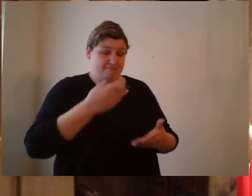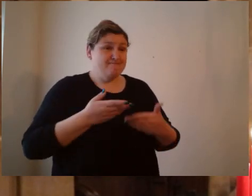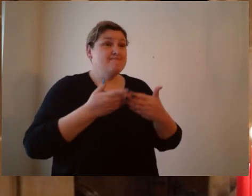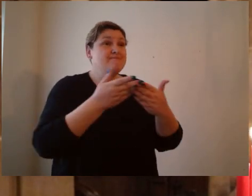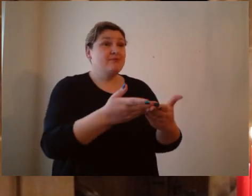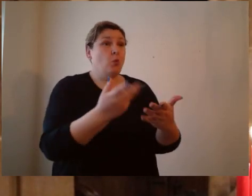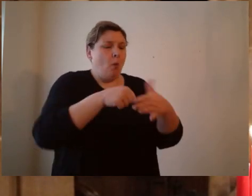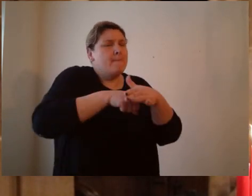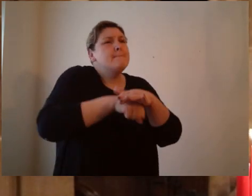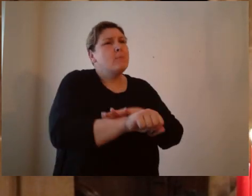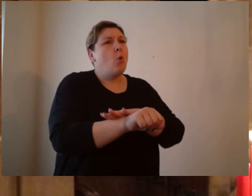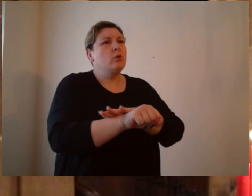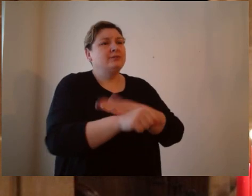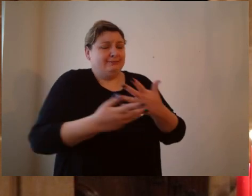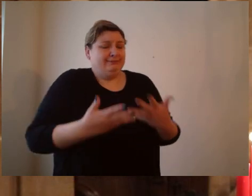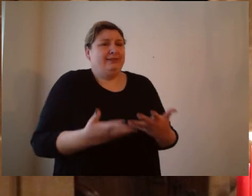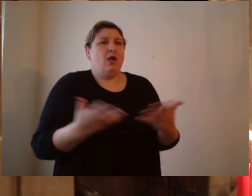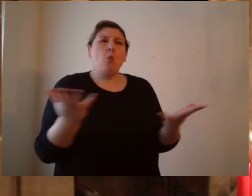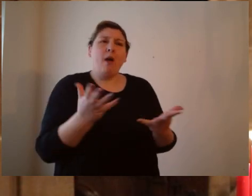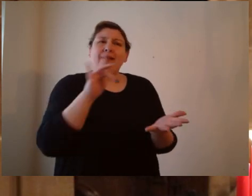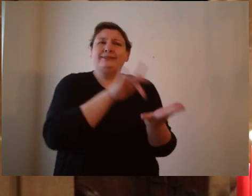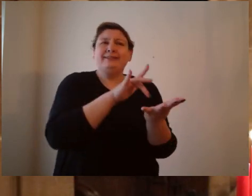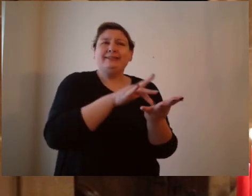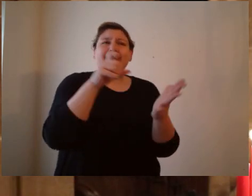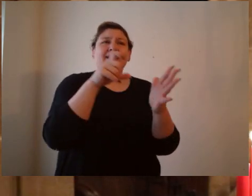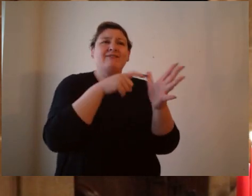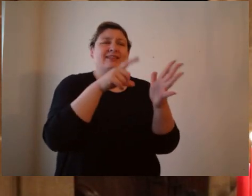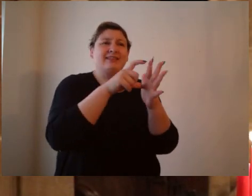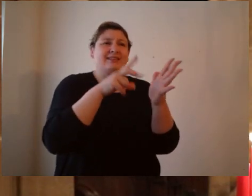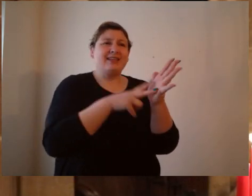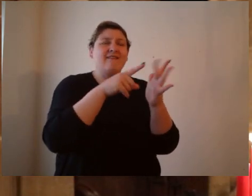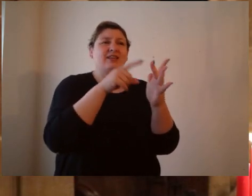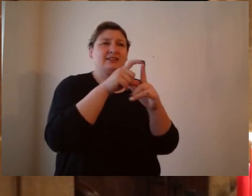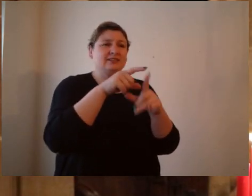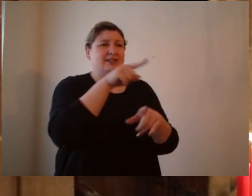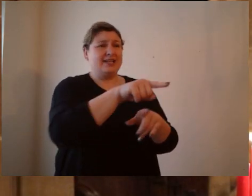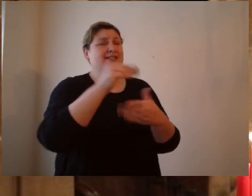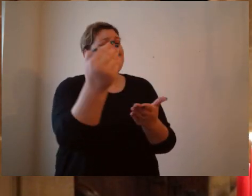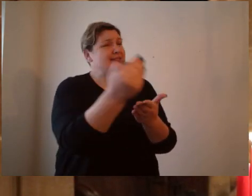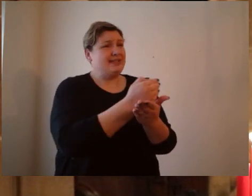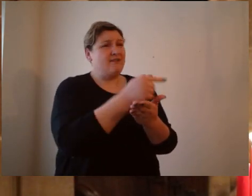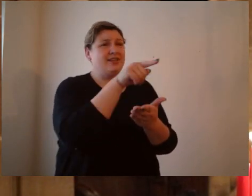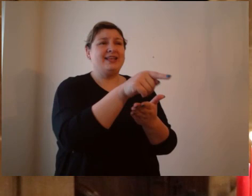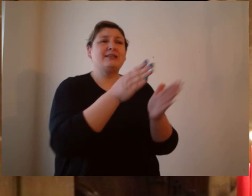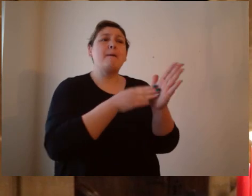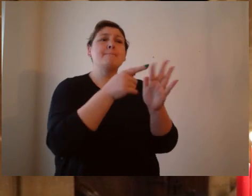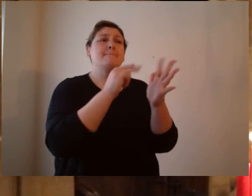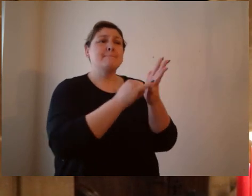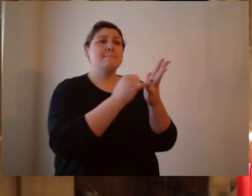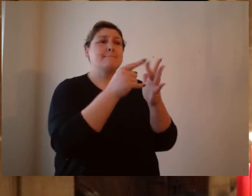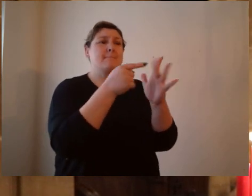To you is born this day in the city of David a Saviour who is the